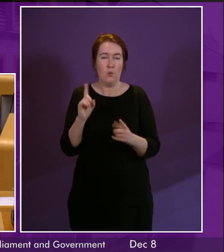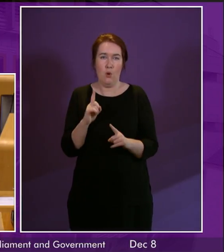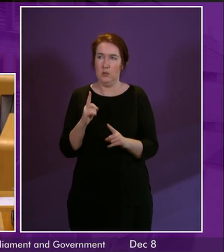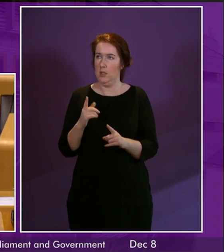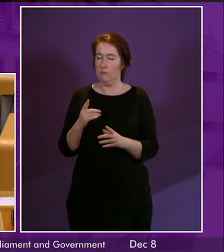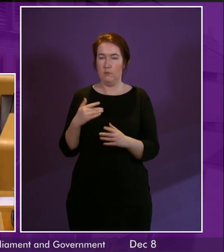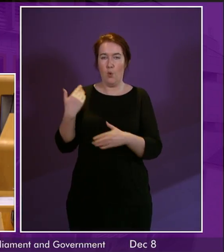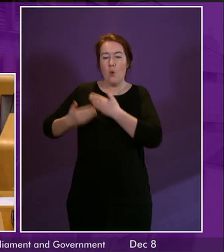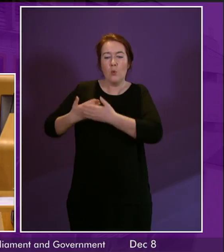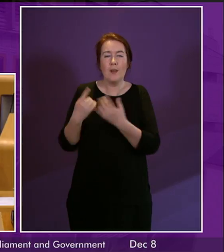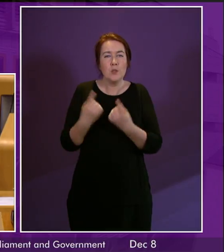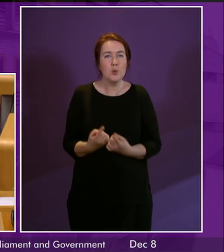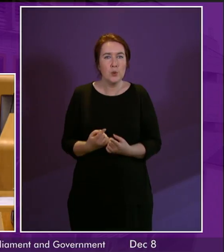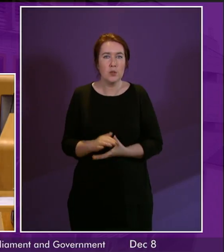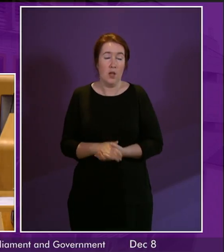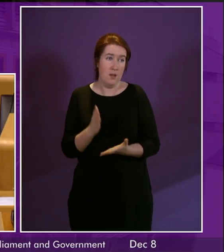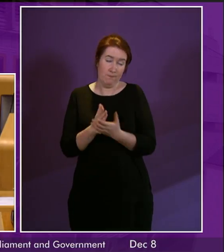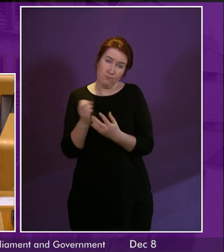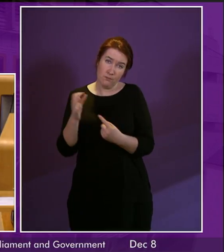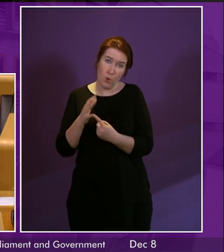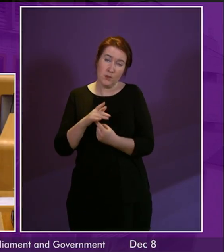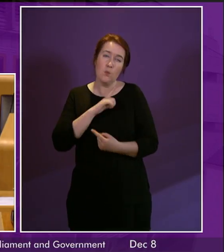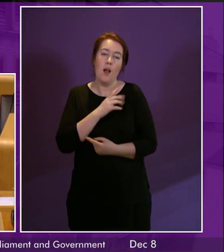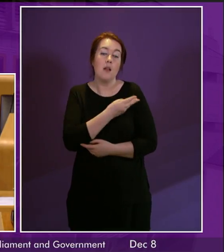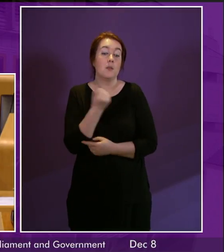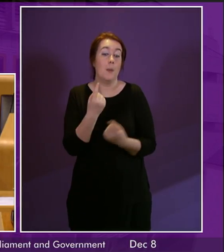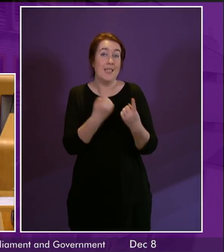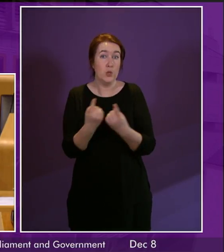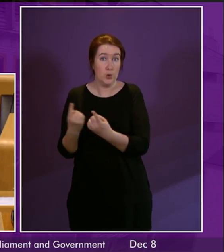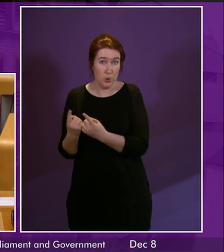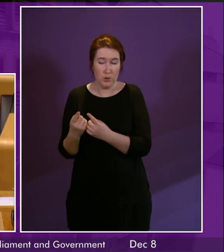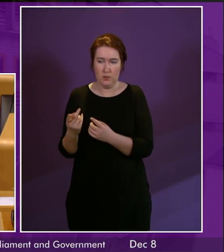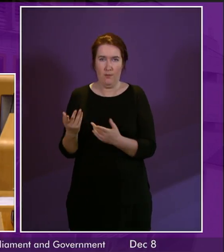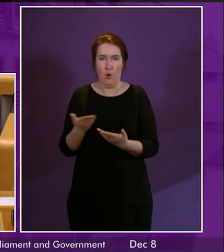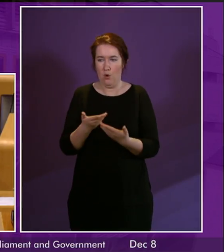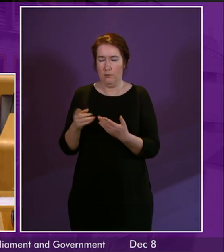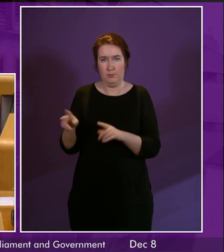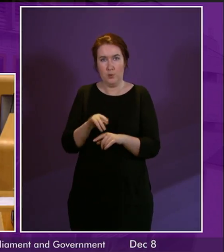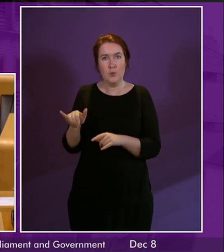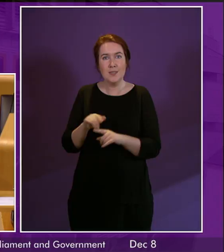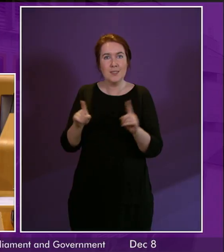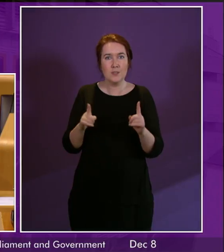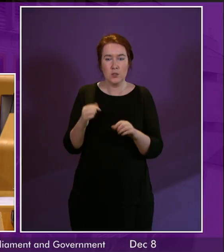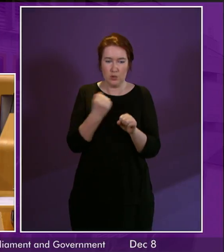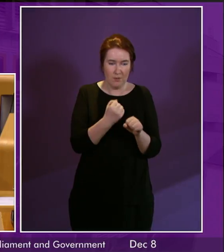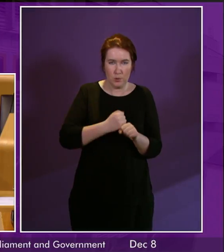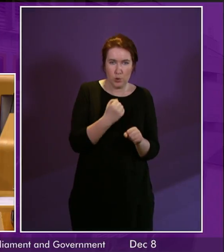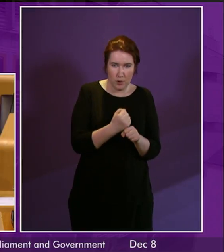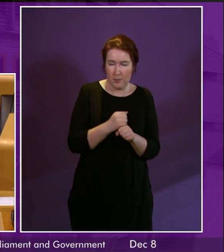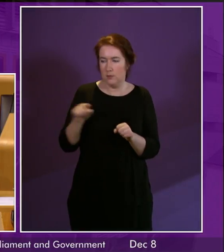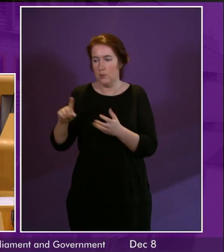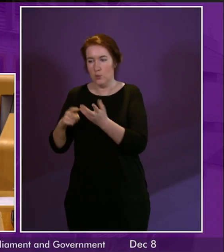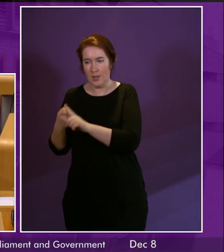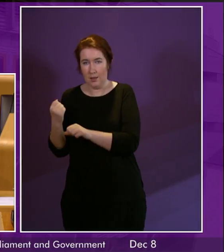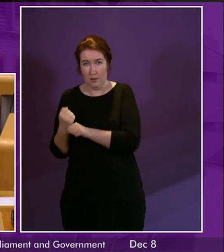is important because of the importance of some of the issues that are considered between governments. You just need to look at